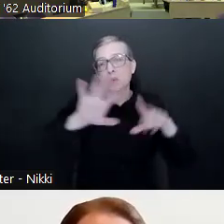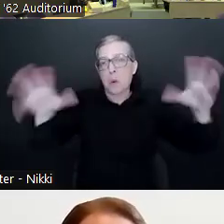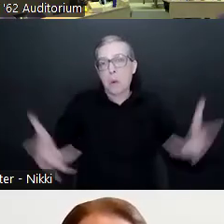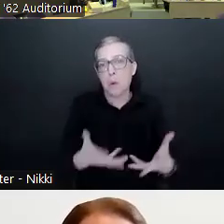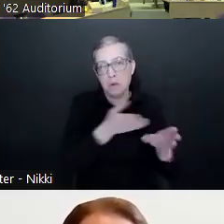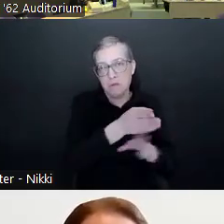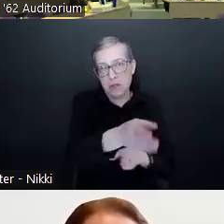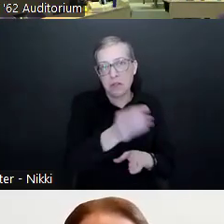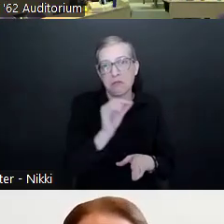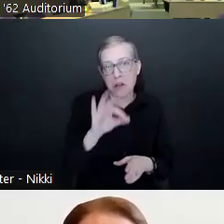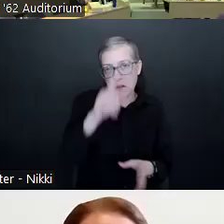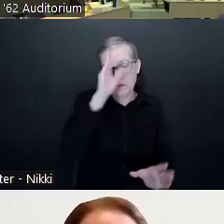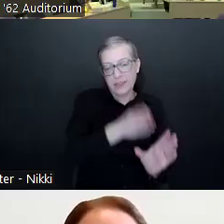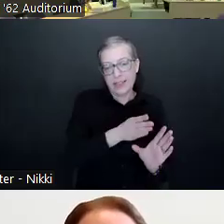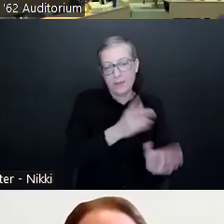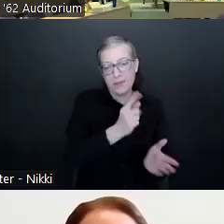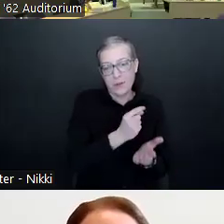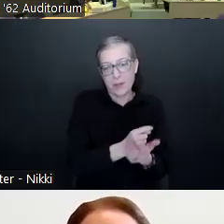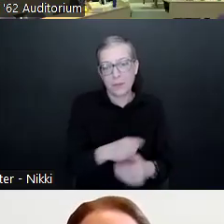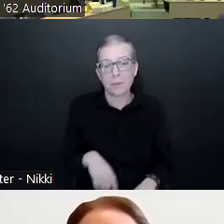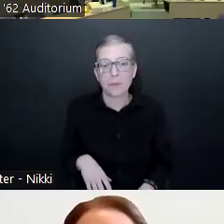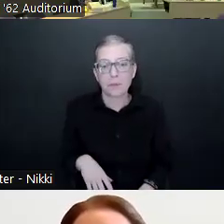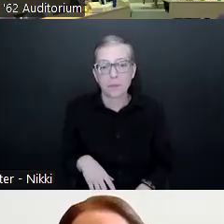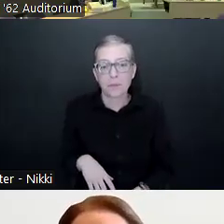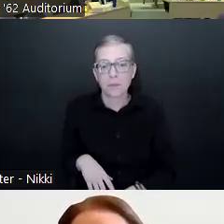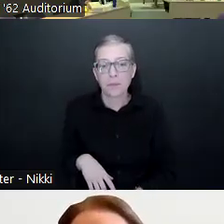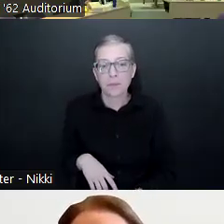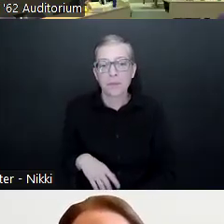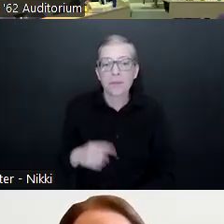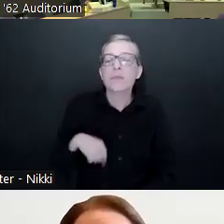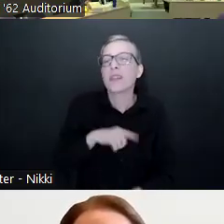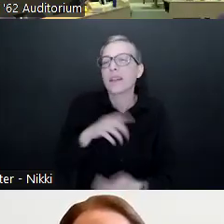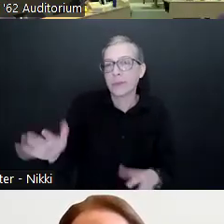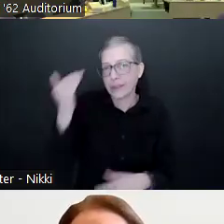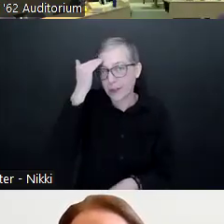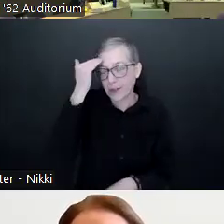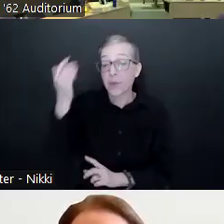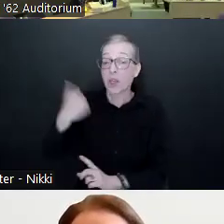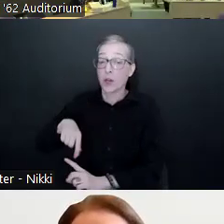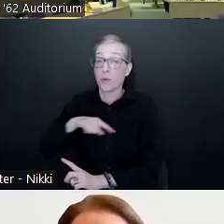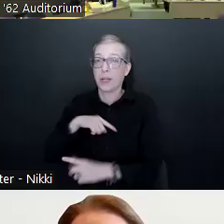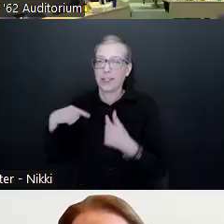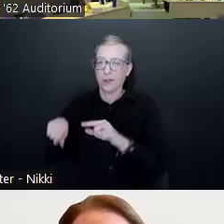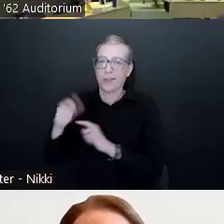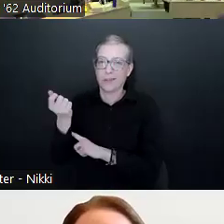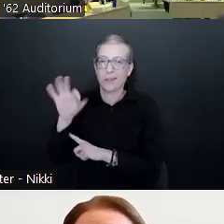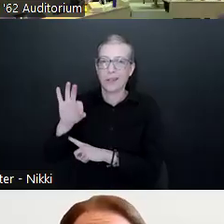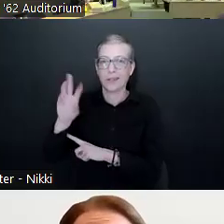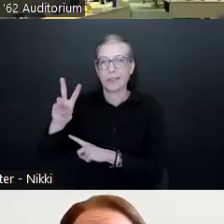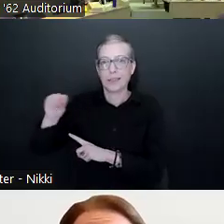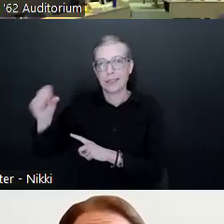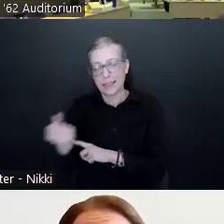of us are aware, if you are of a certain age, that we experienced a CBT revolution in the 1960s and 70s